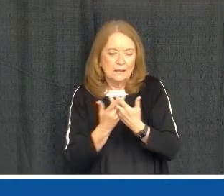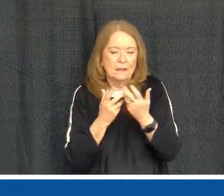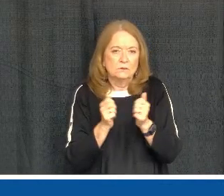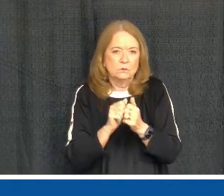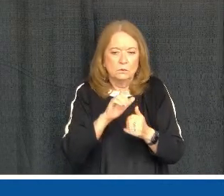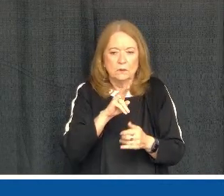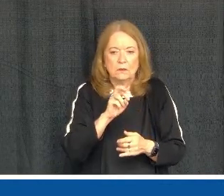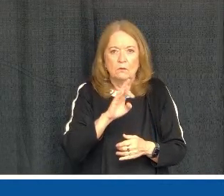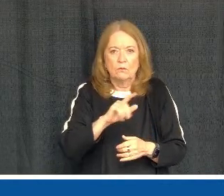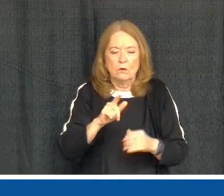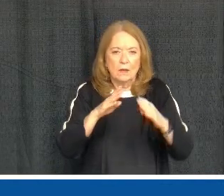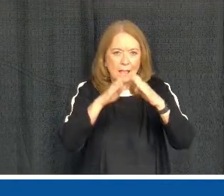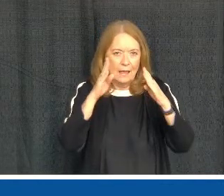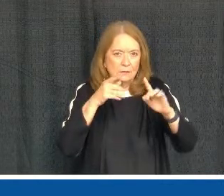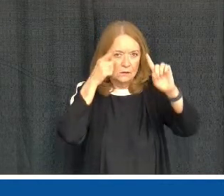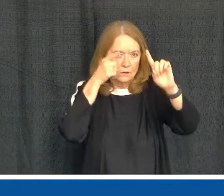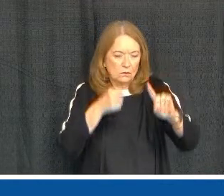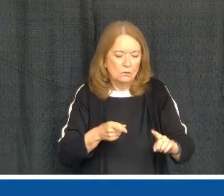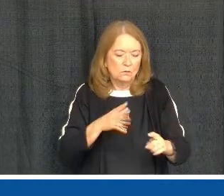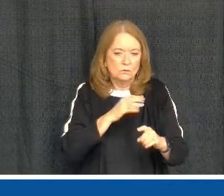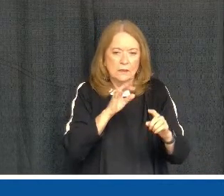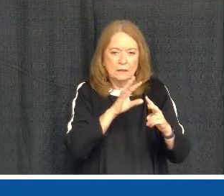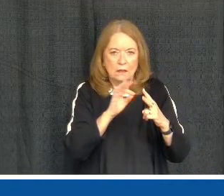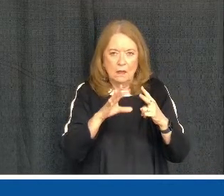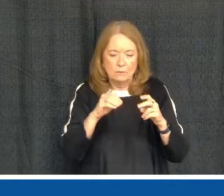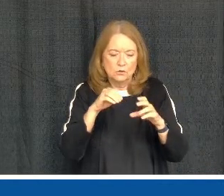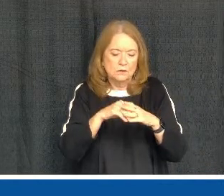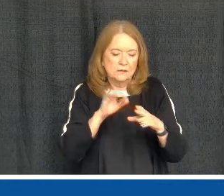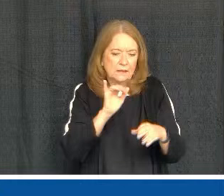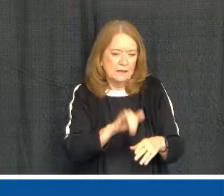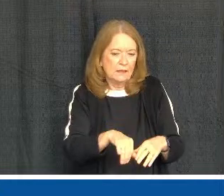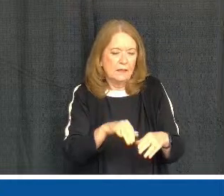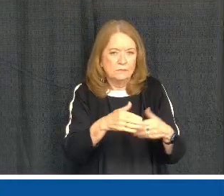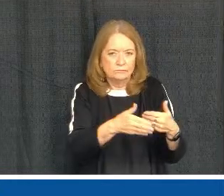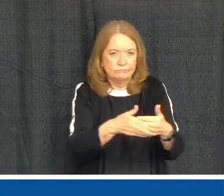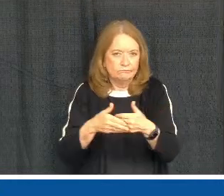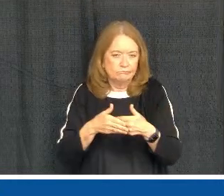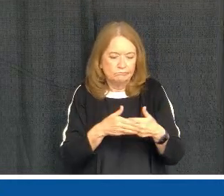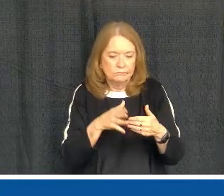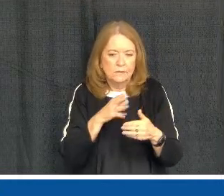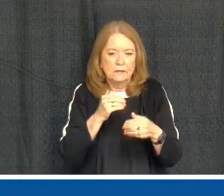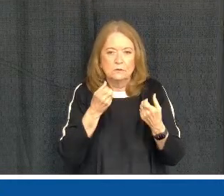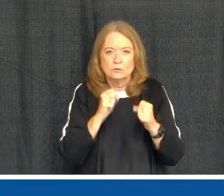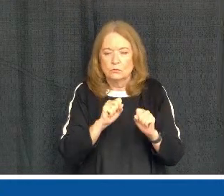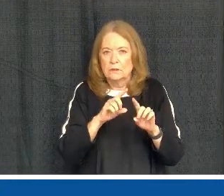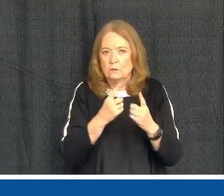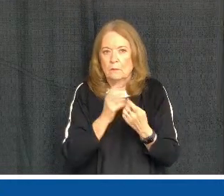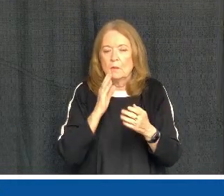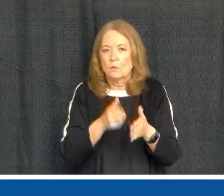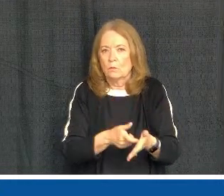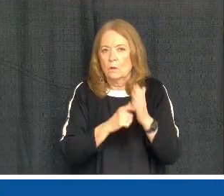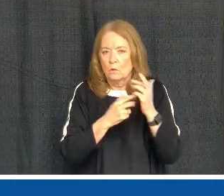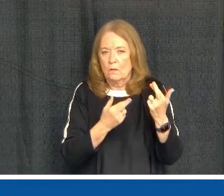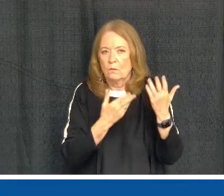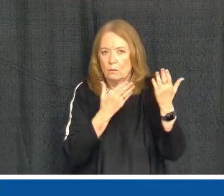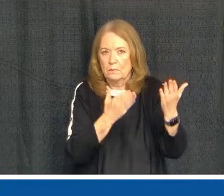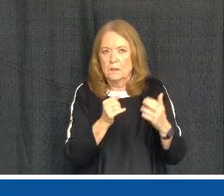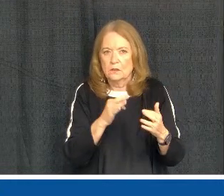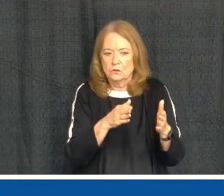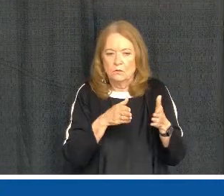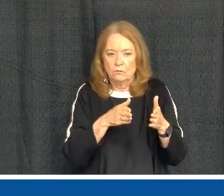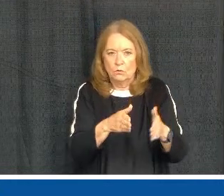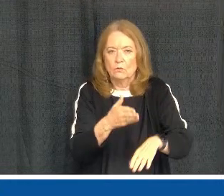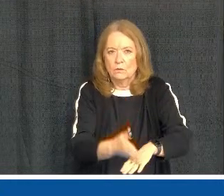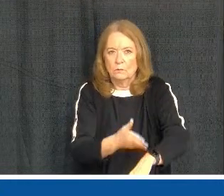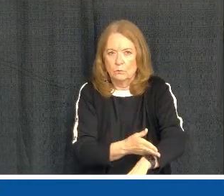housing goals of combining diverse housing options in a neighborhood design. And the street department will require the recommendation of roadway